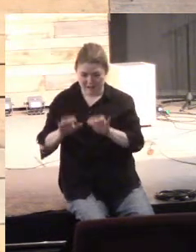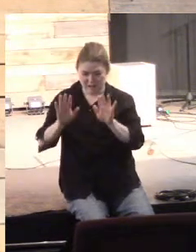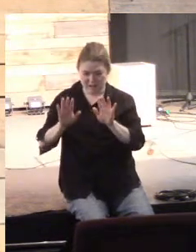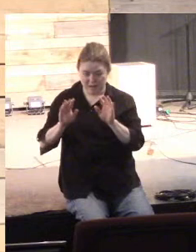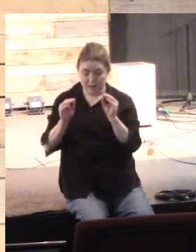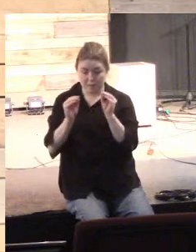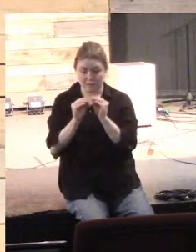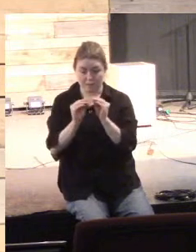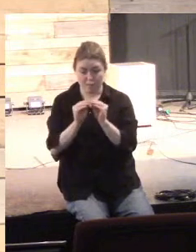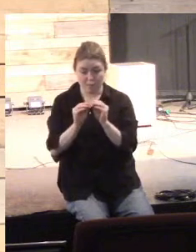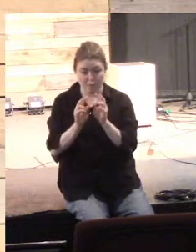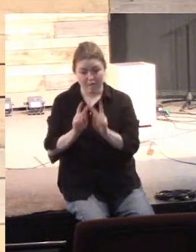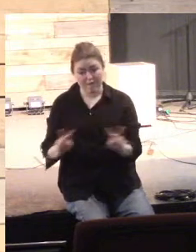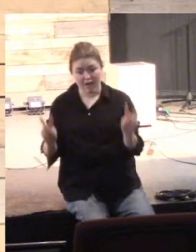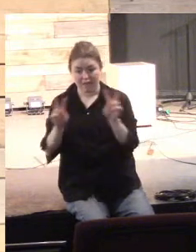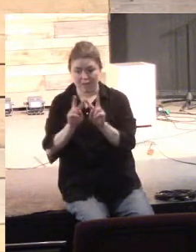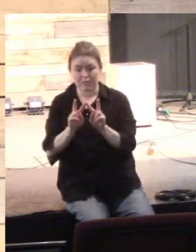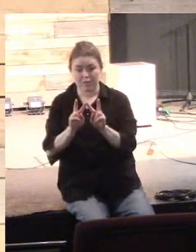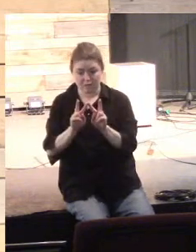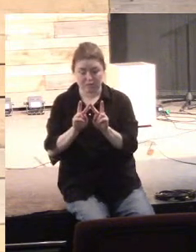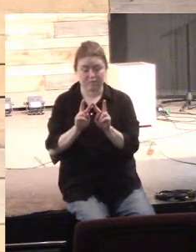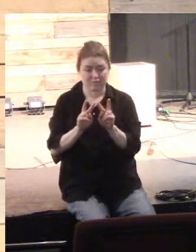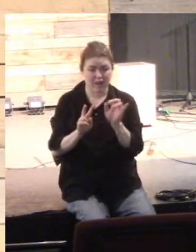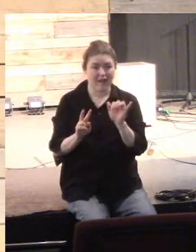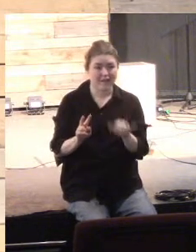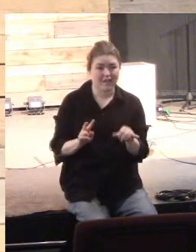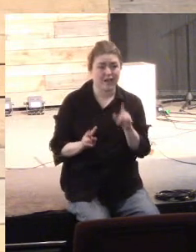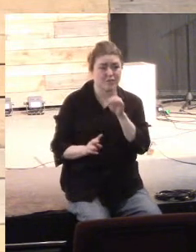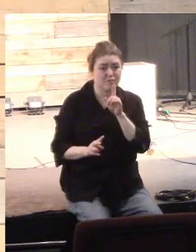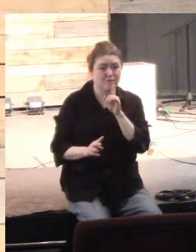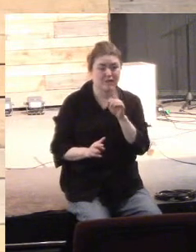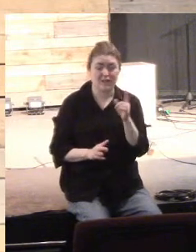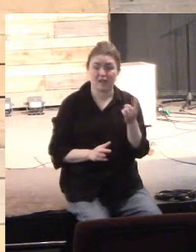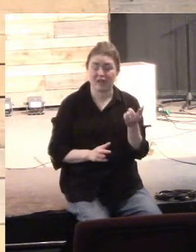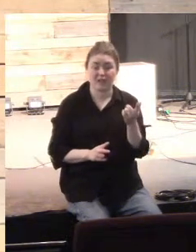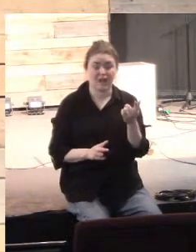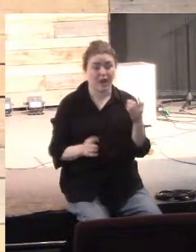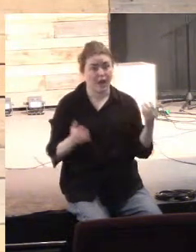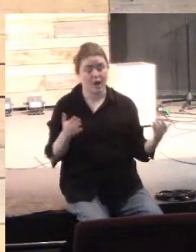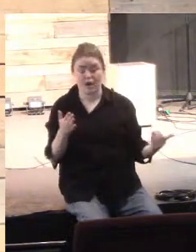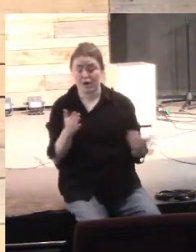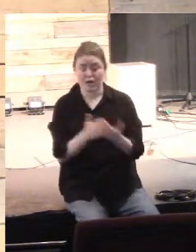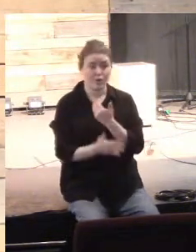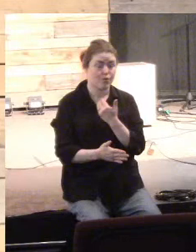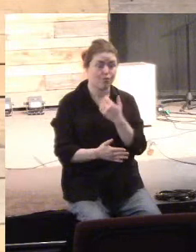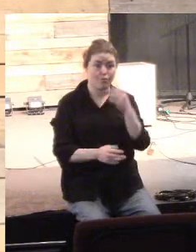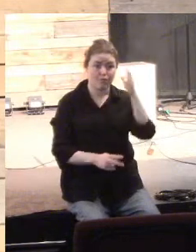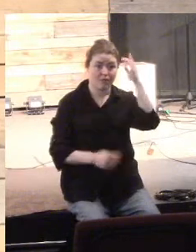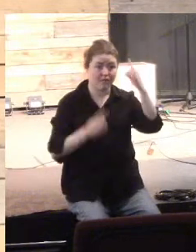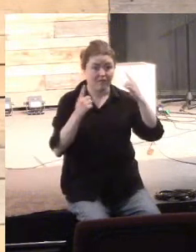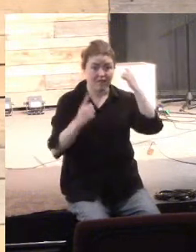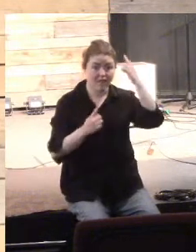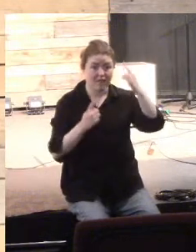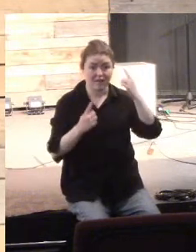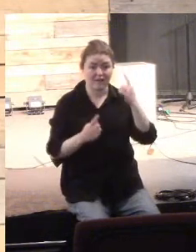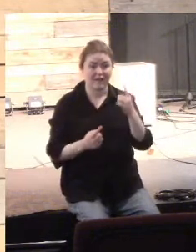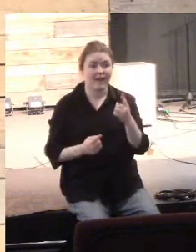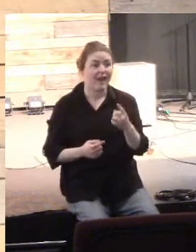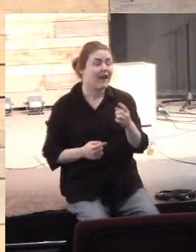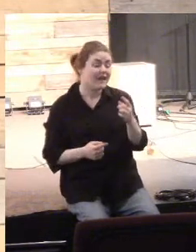is. You know, if you think about it, this is a revolutionary thinking because what he's saying is, come to me, all you poor, and give me your